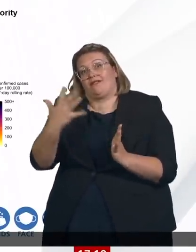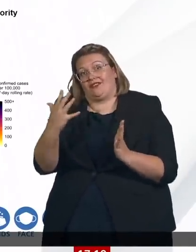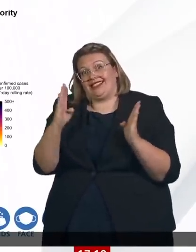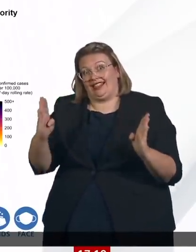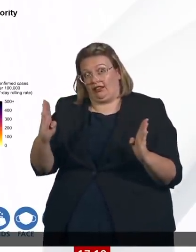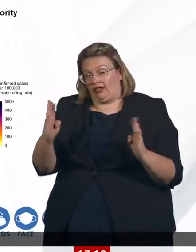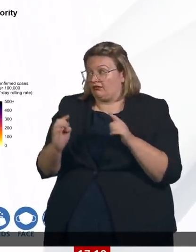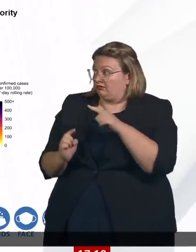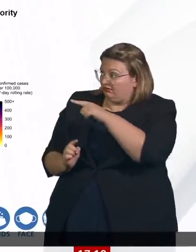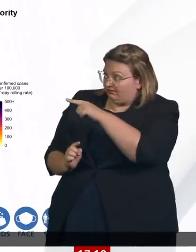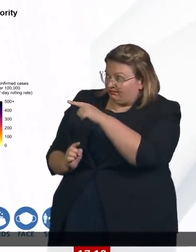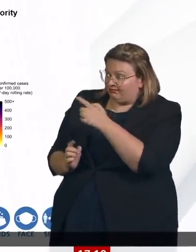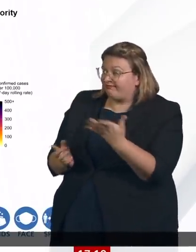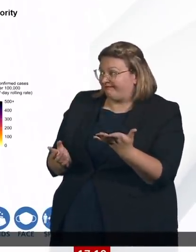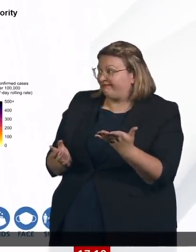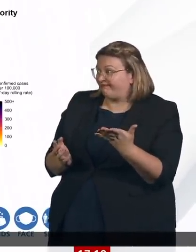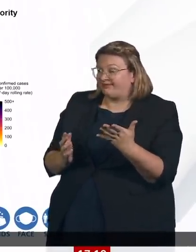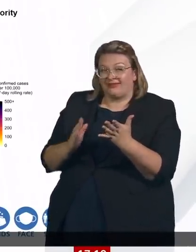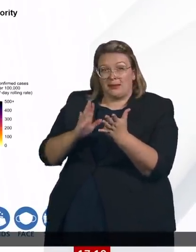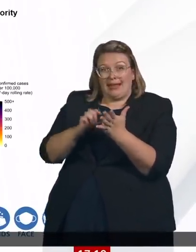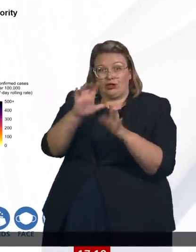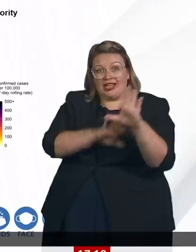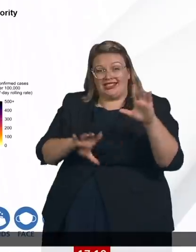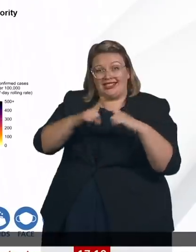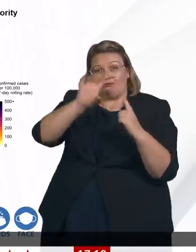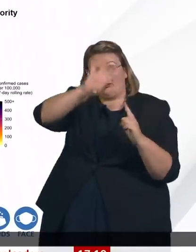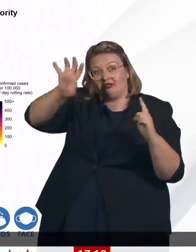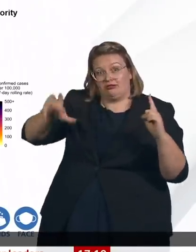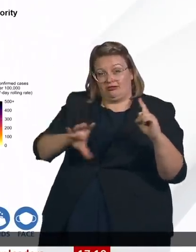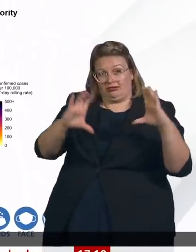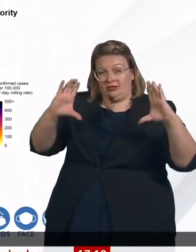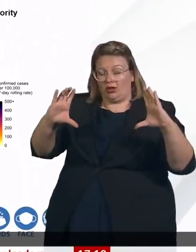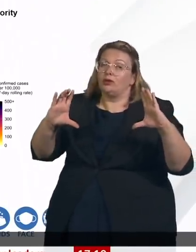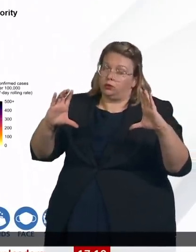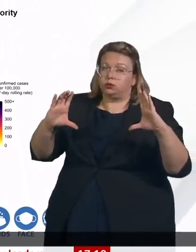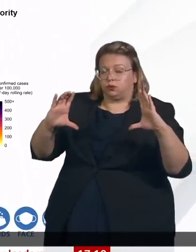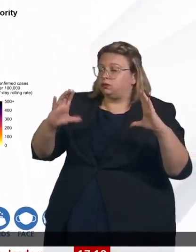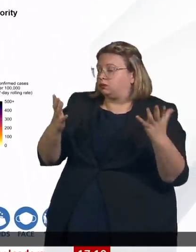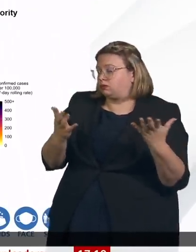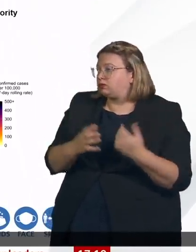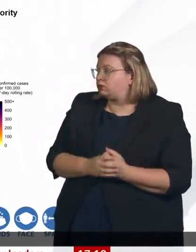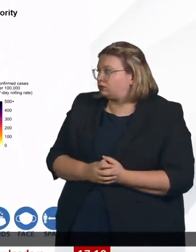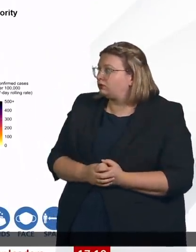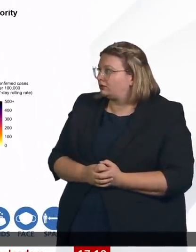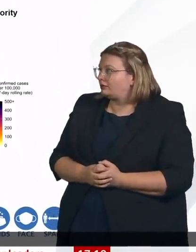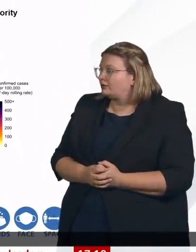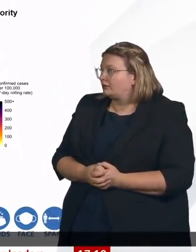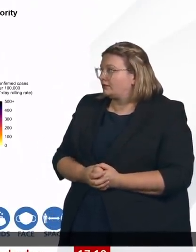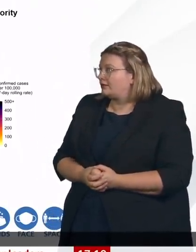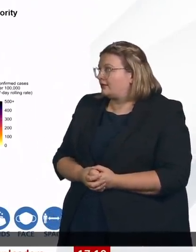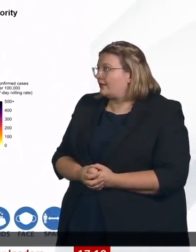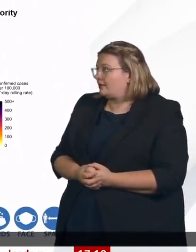across the sub-regions of Greater Manchester, there are really very significant